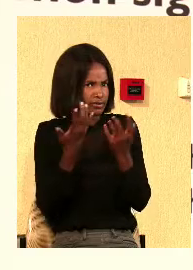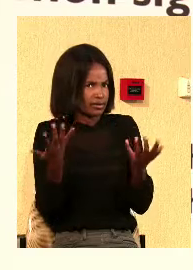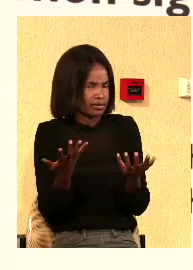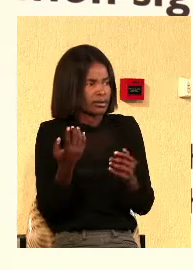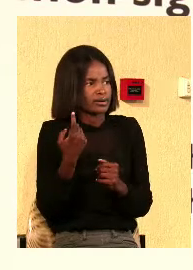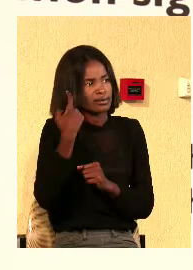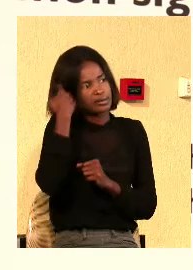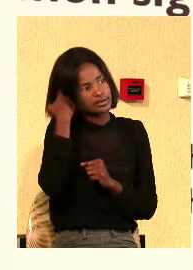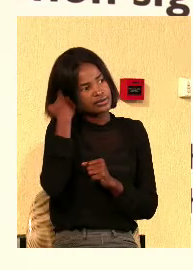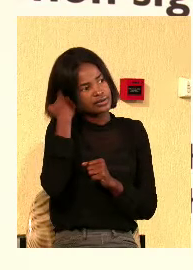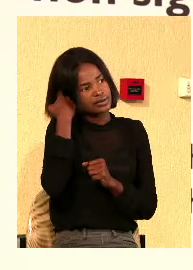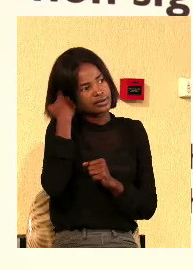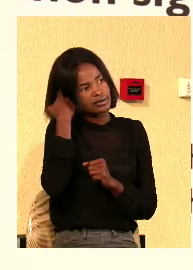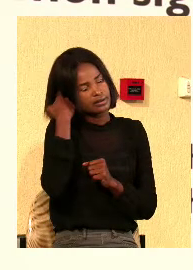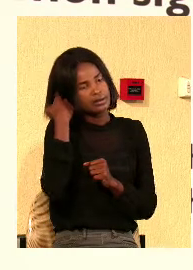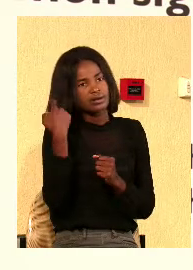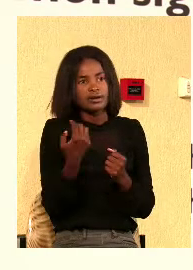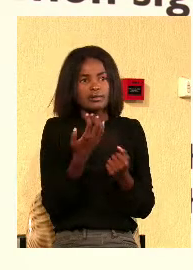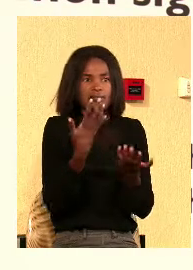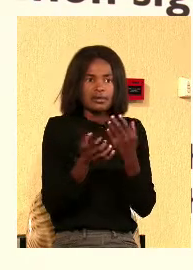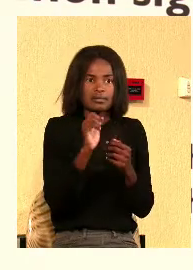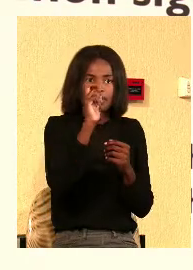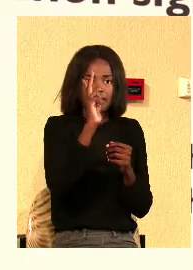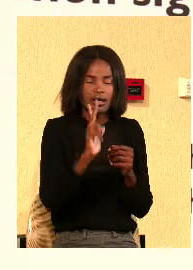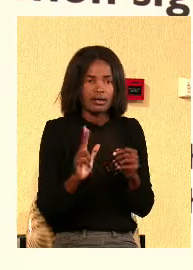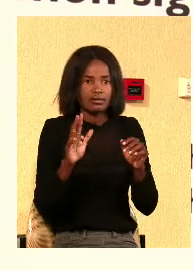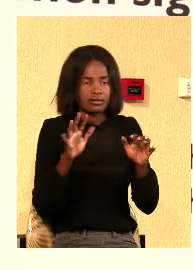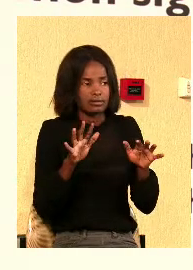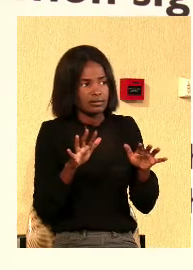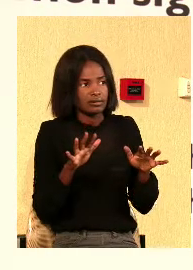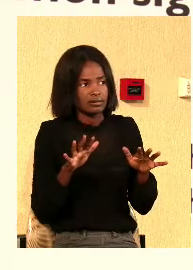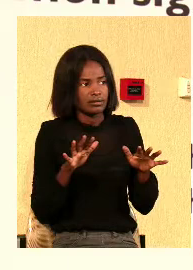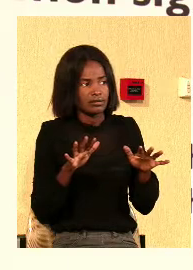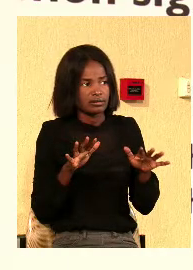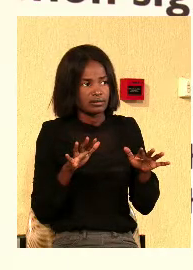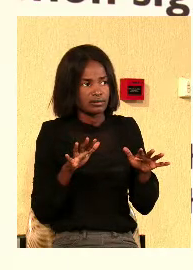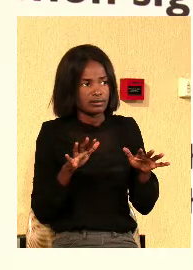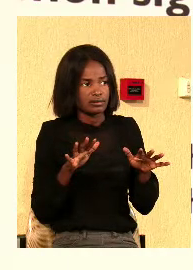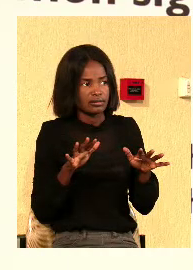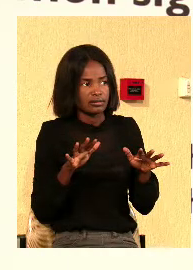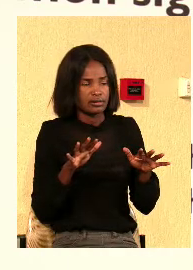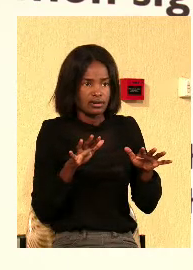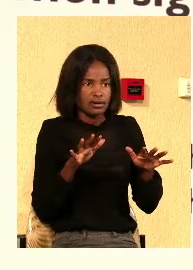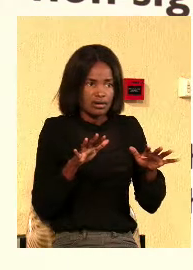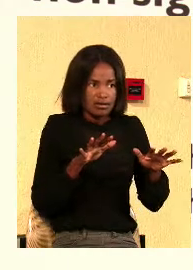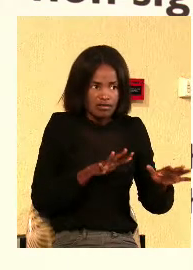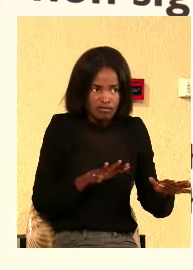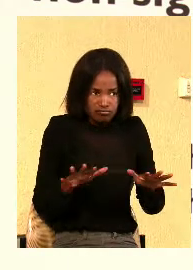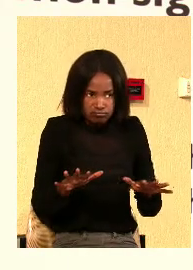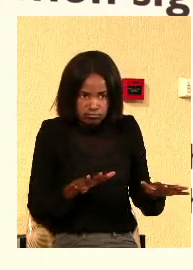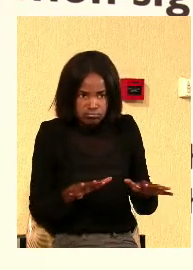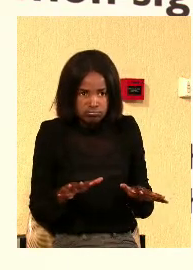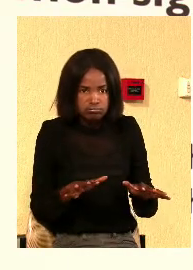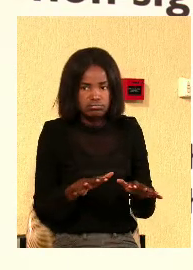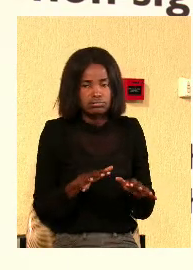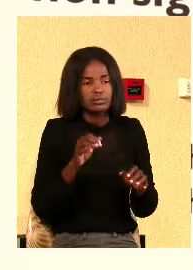these people are identified who are vulnerable, who needs to be given the priority, we should be able to come